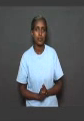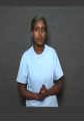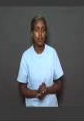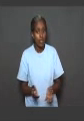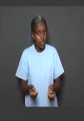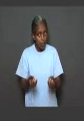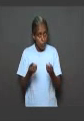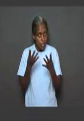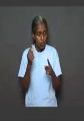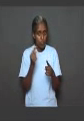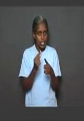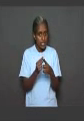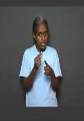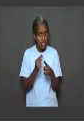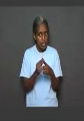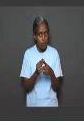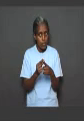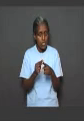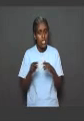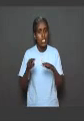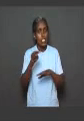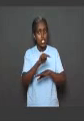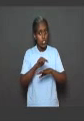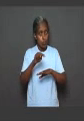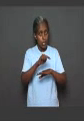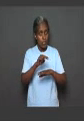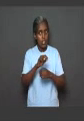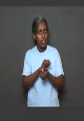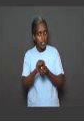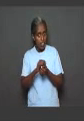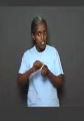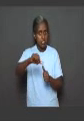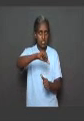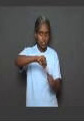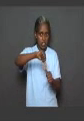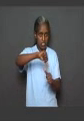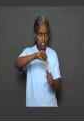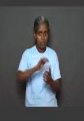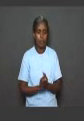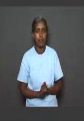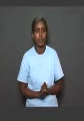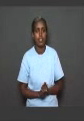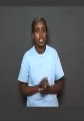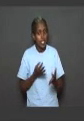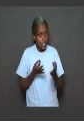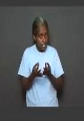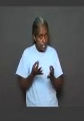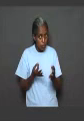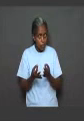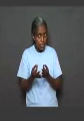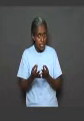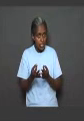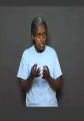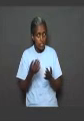Many of the terms in the numerator cancel each other. The expression